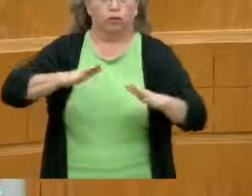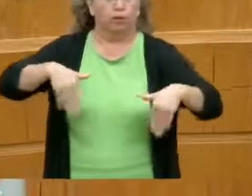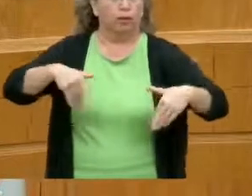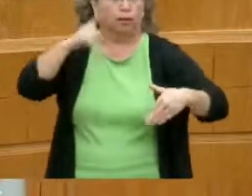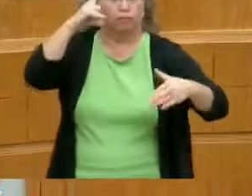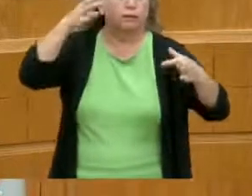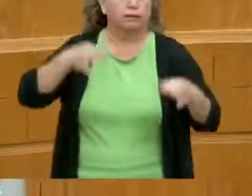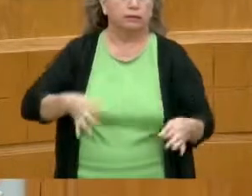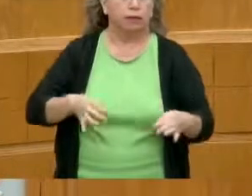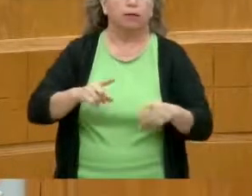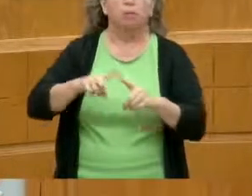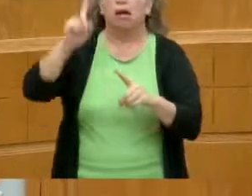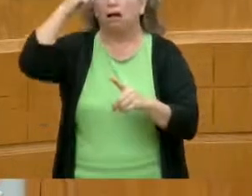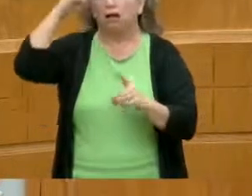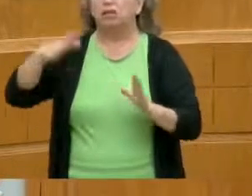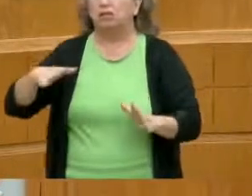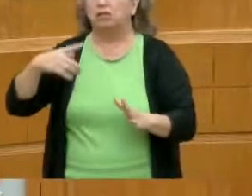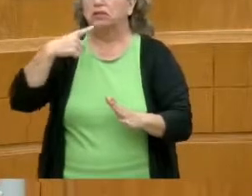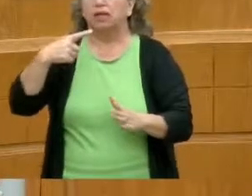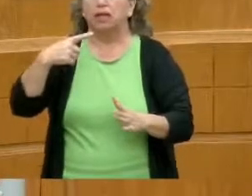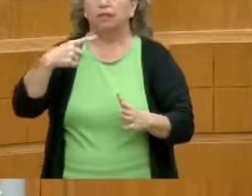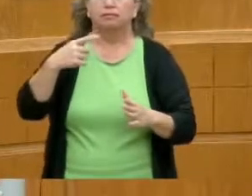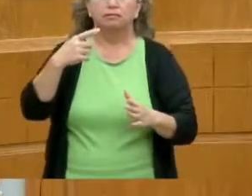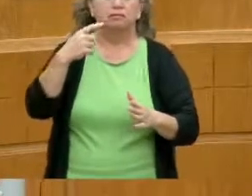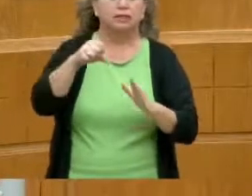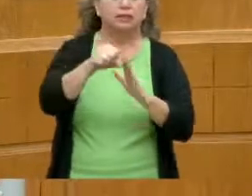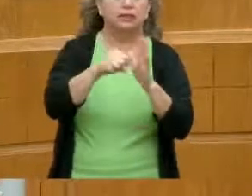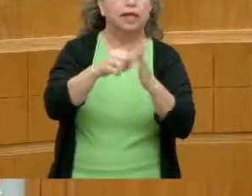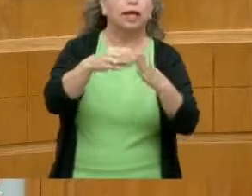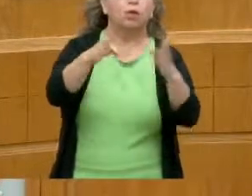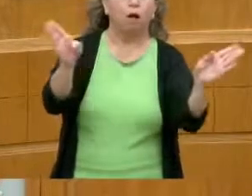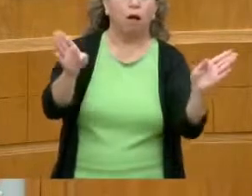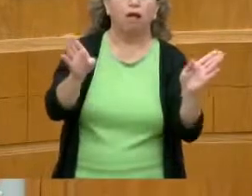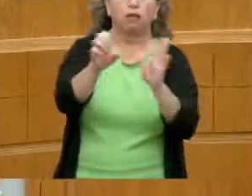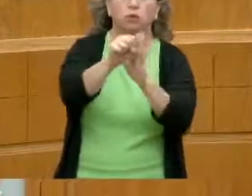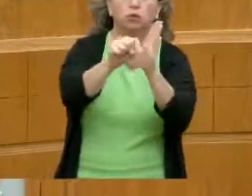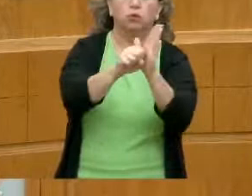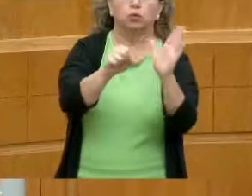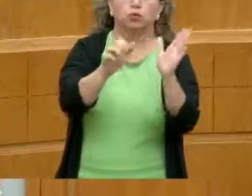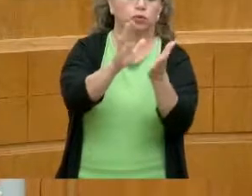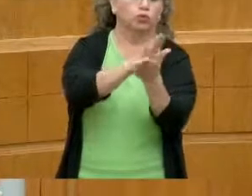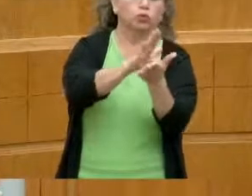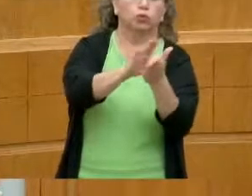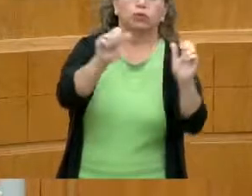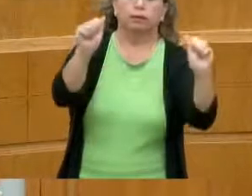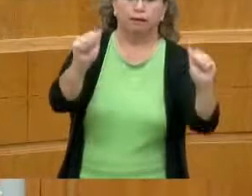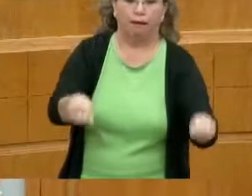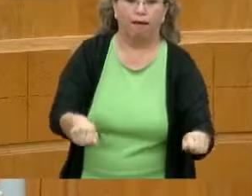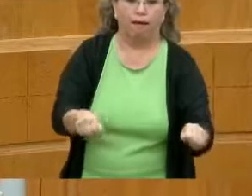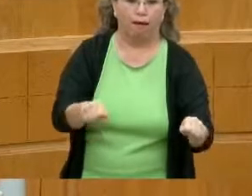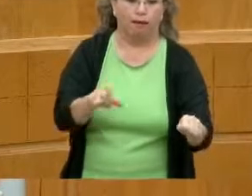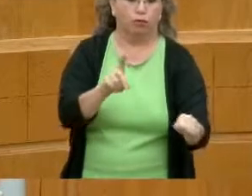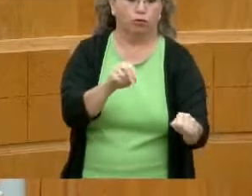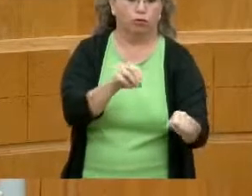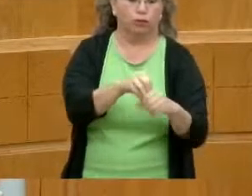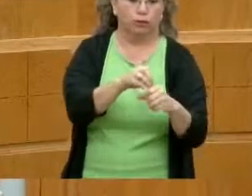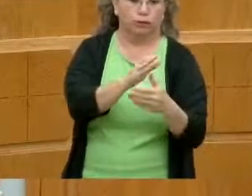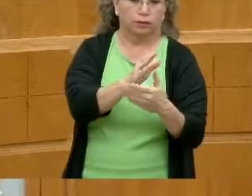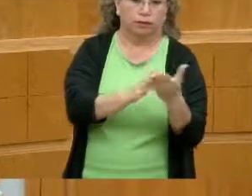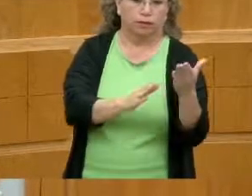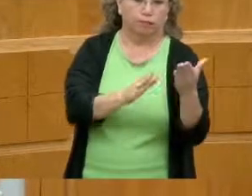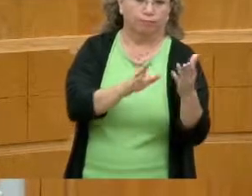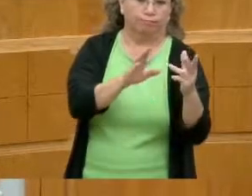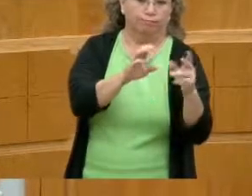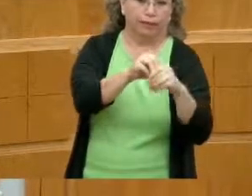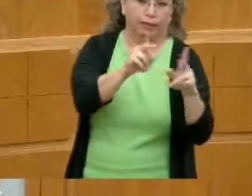said statewide schools can begin to do some in-person teaching. Via executive order from the governor, this is a list I'm going to go